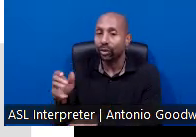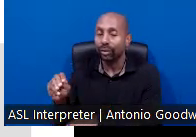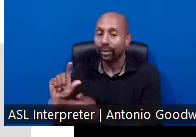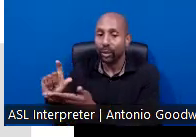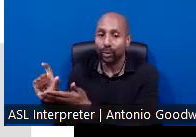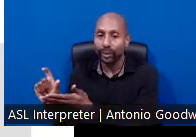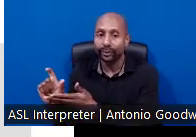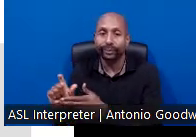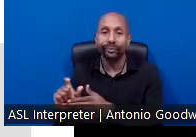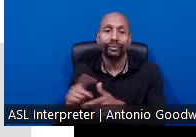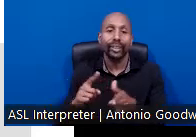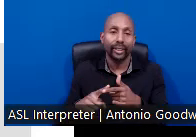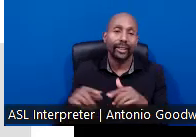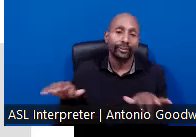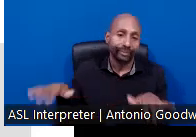and over.